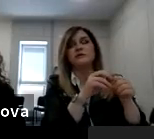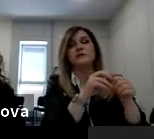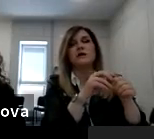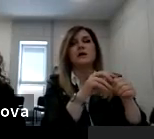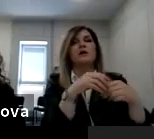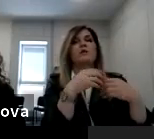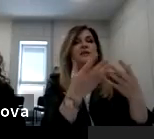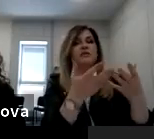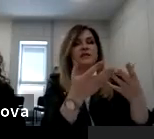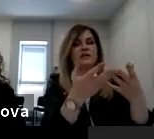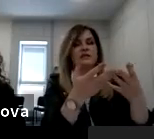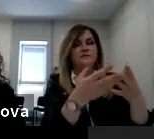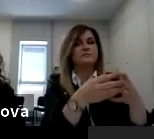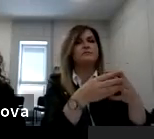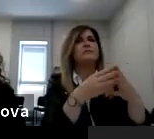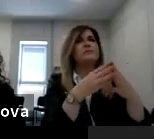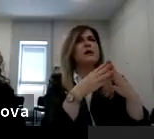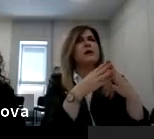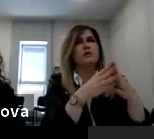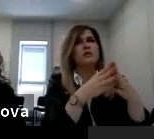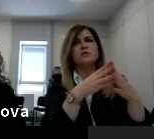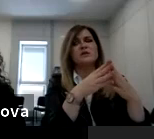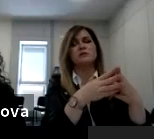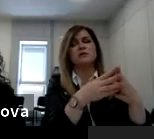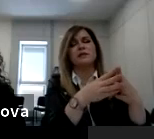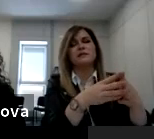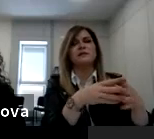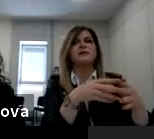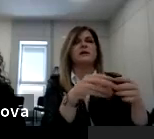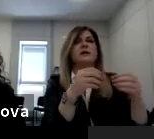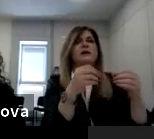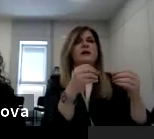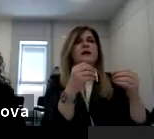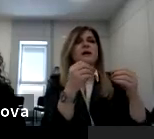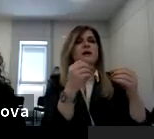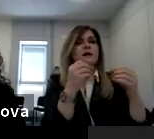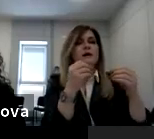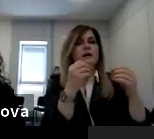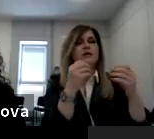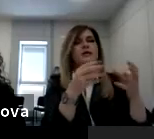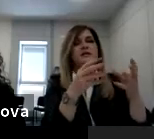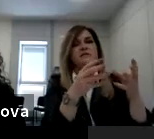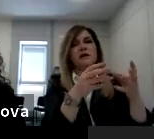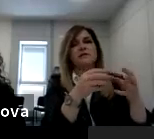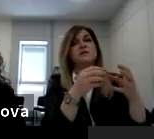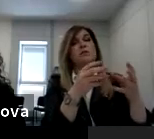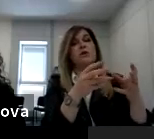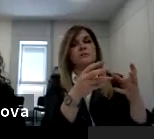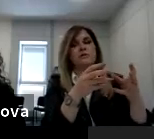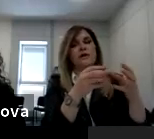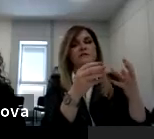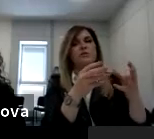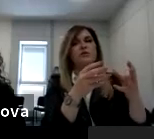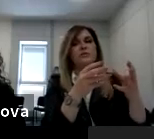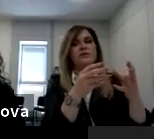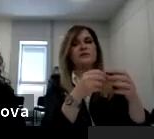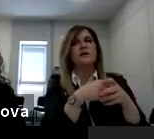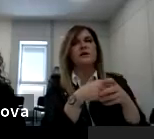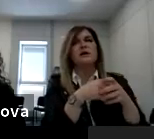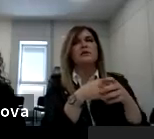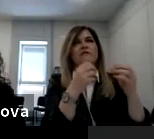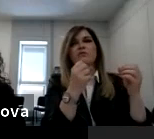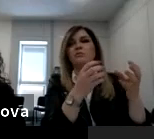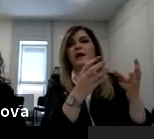diffuser lens. Why do we need it? Of course, without lens, the luminous flux is more. We have more